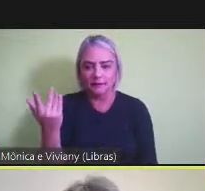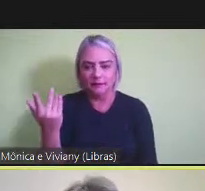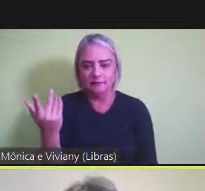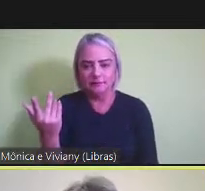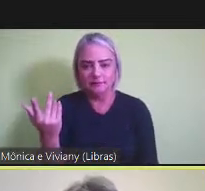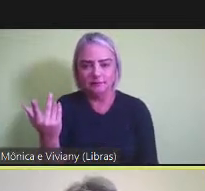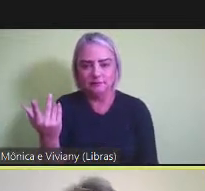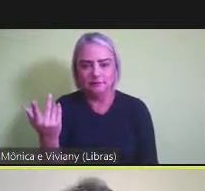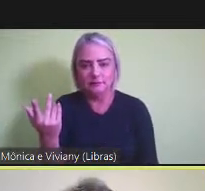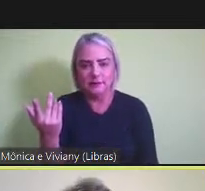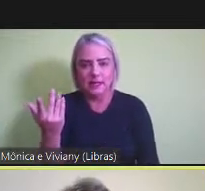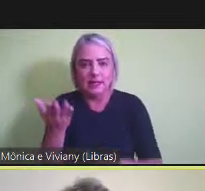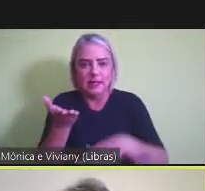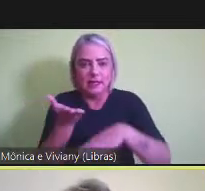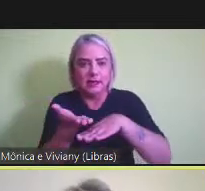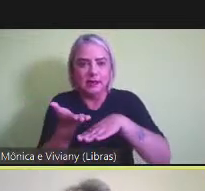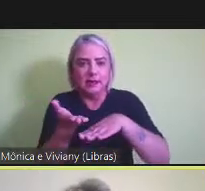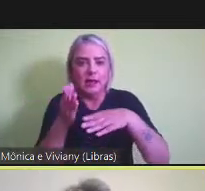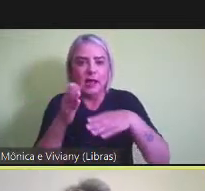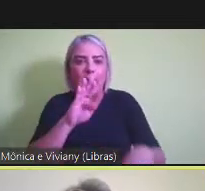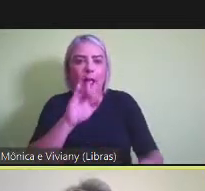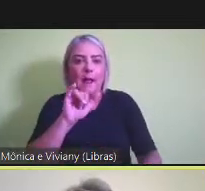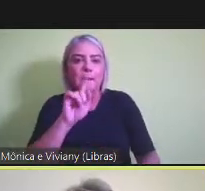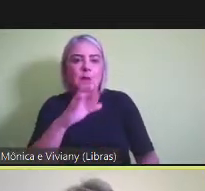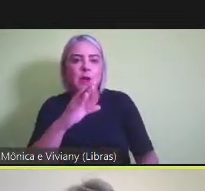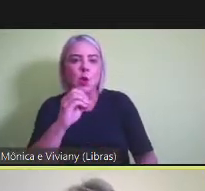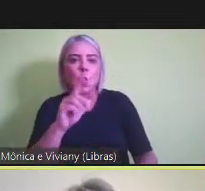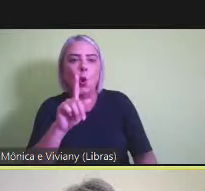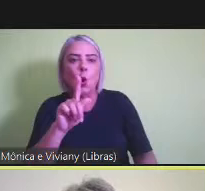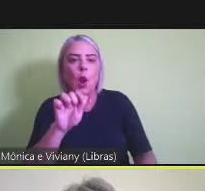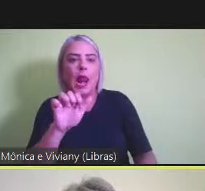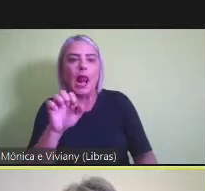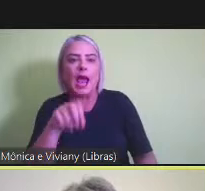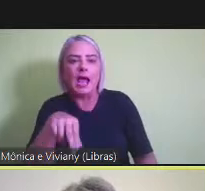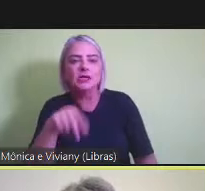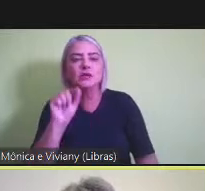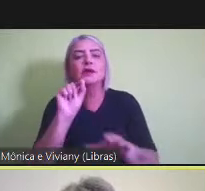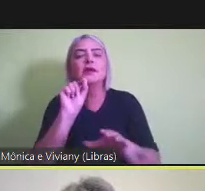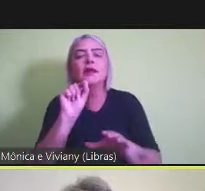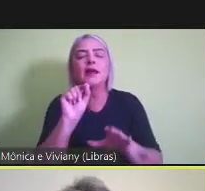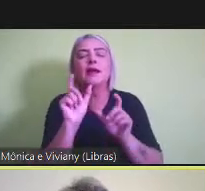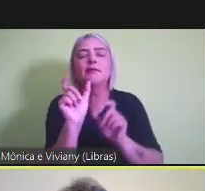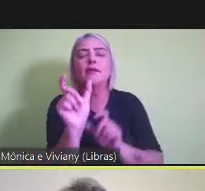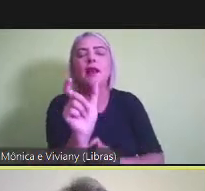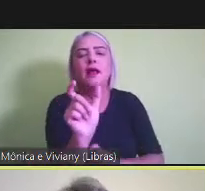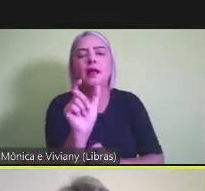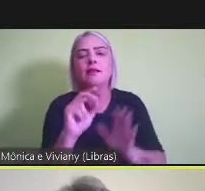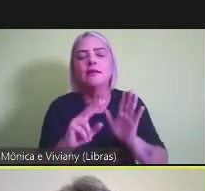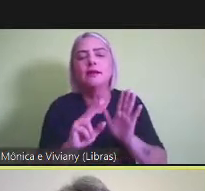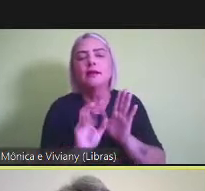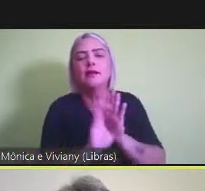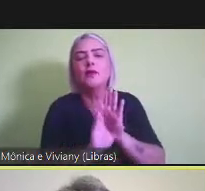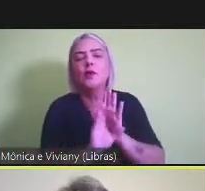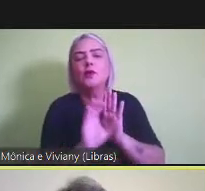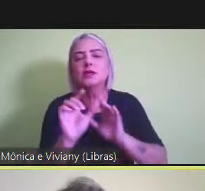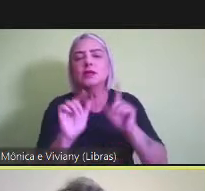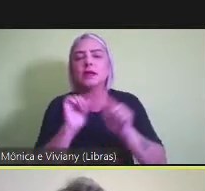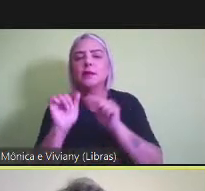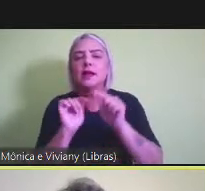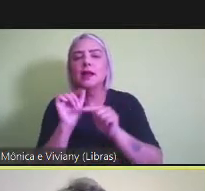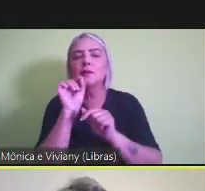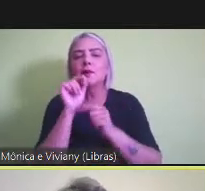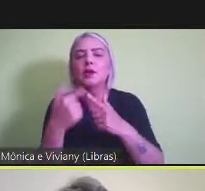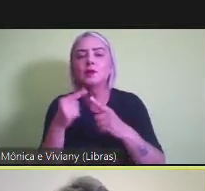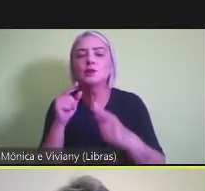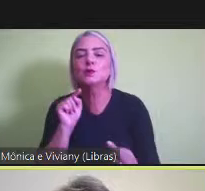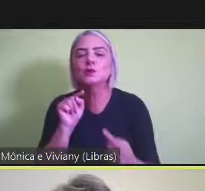them. So we have an idea of bricolage. What is bricolage? That is a word that is very common,